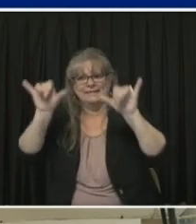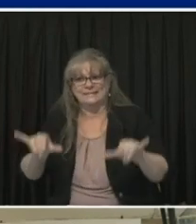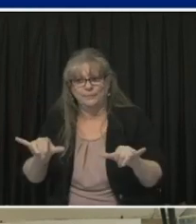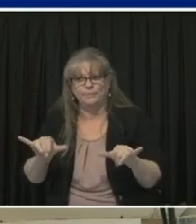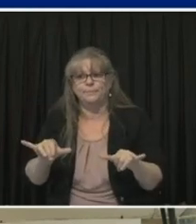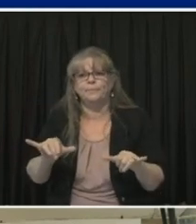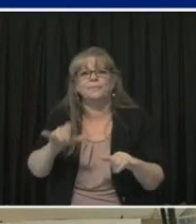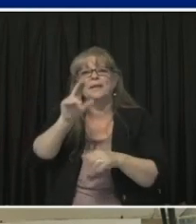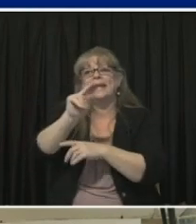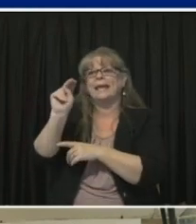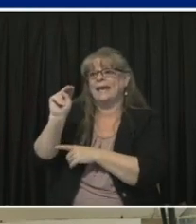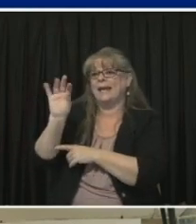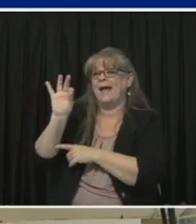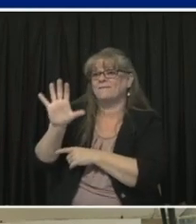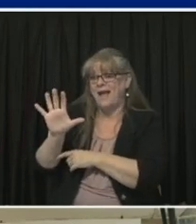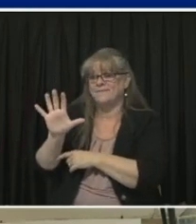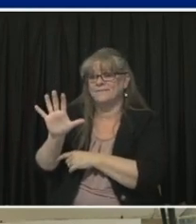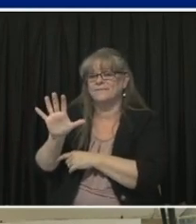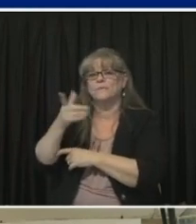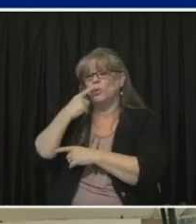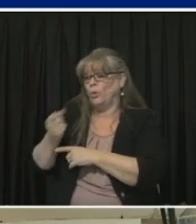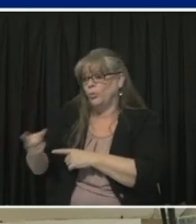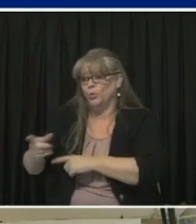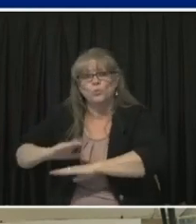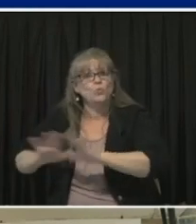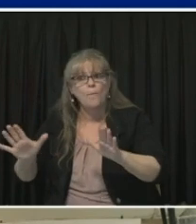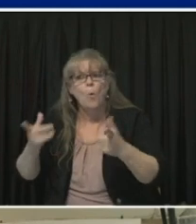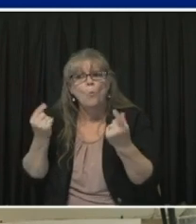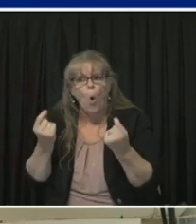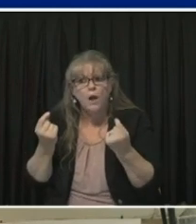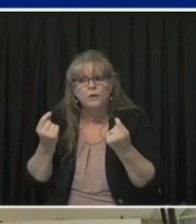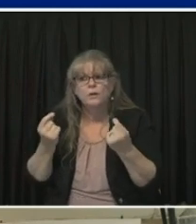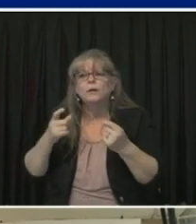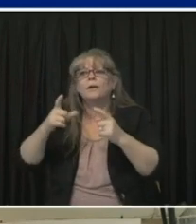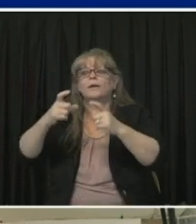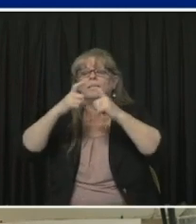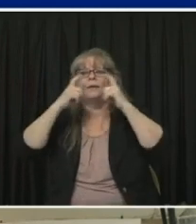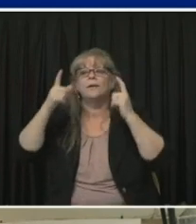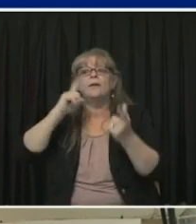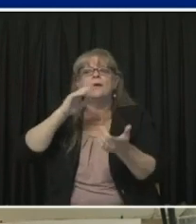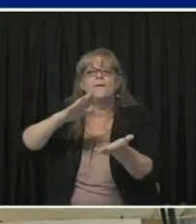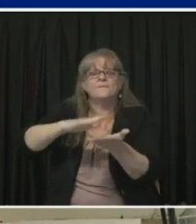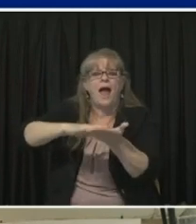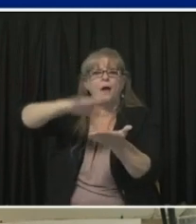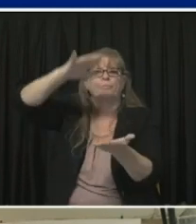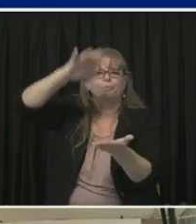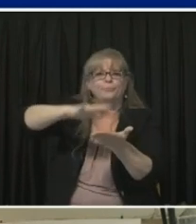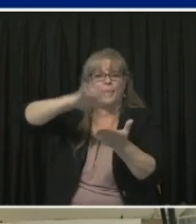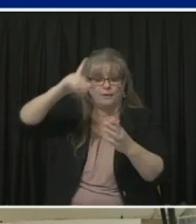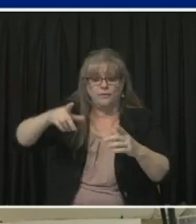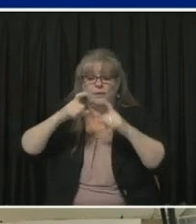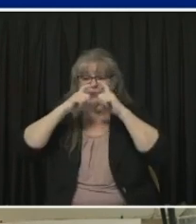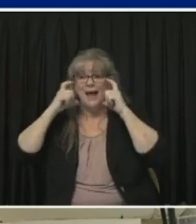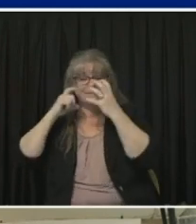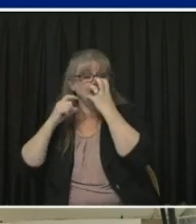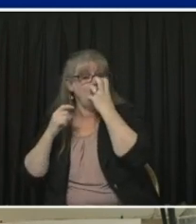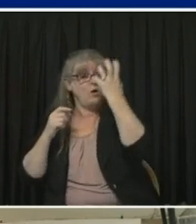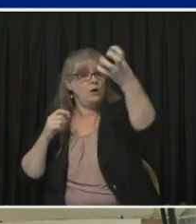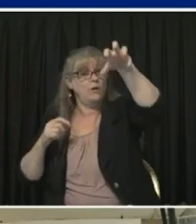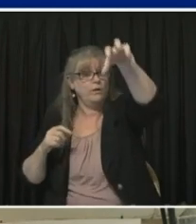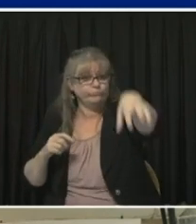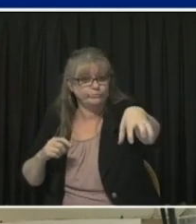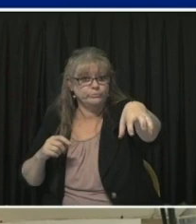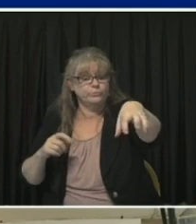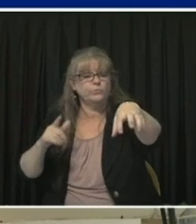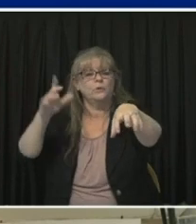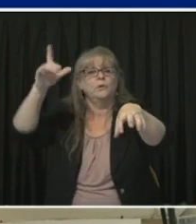concentrated vapor phase hydrogen peroxide. Extremely effective at ensuring that the virus is eliminated and that those masks can be used